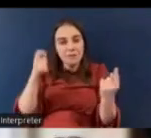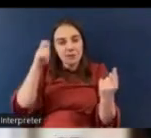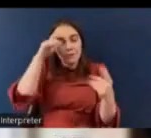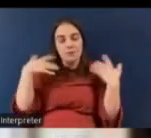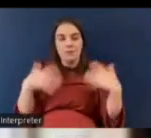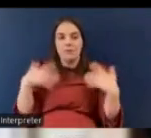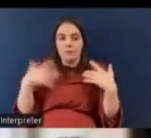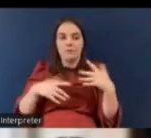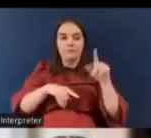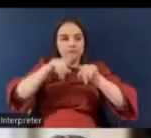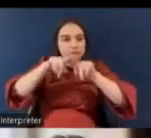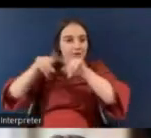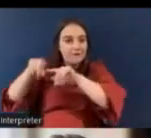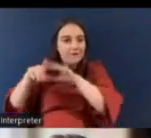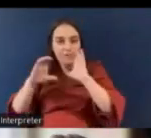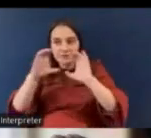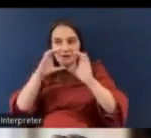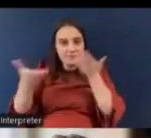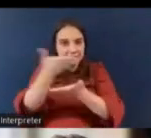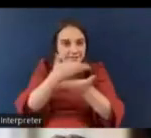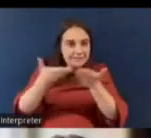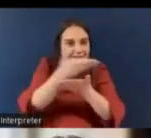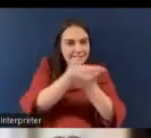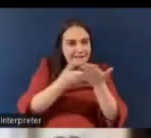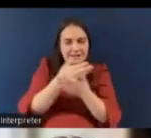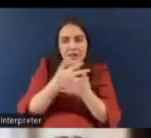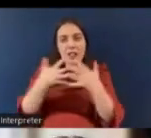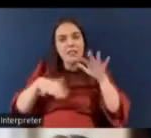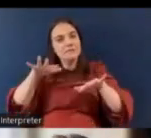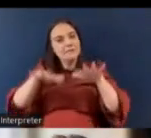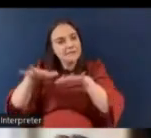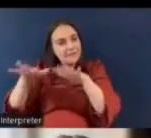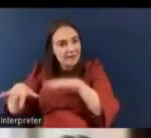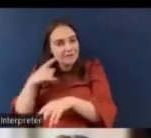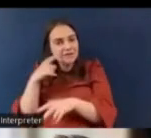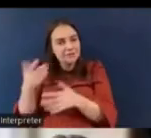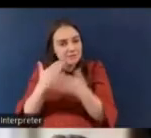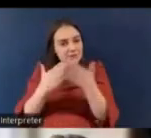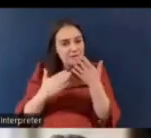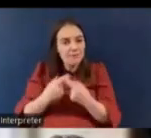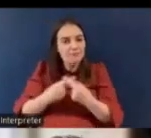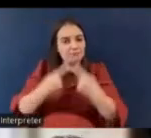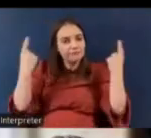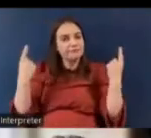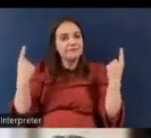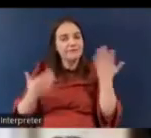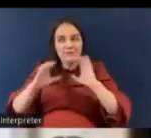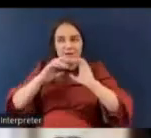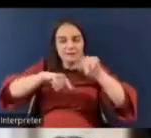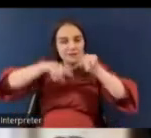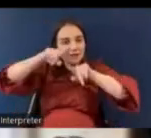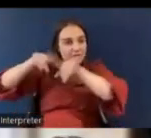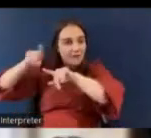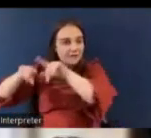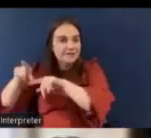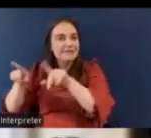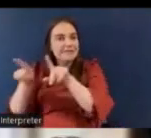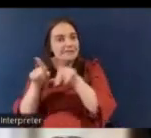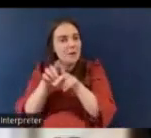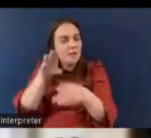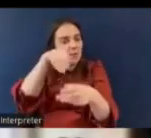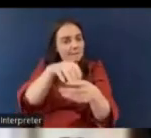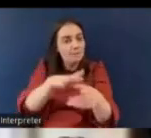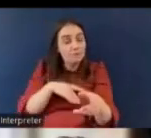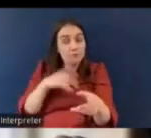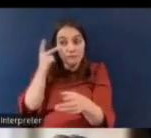diverse conversations came out, even though there were similarities. I think there were diversities in each of them that really